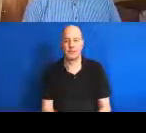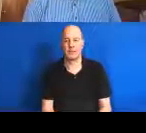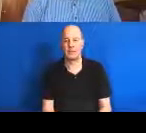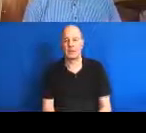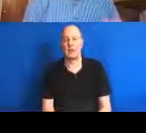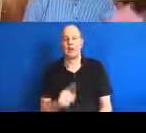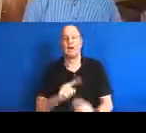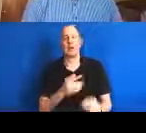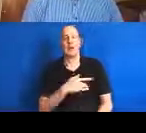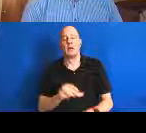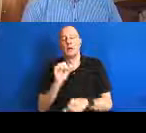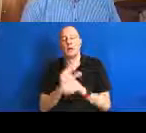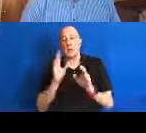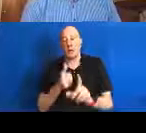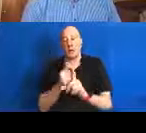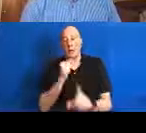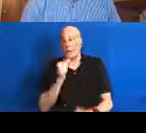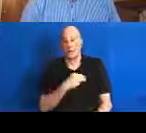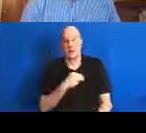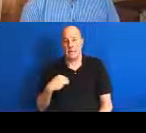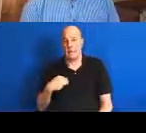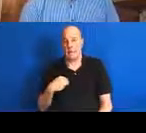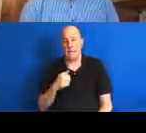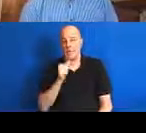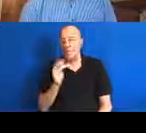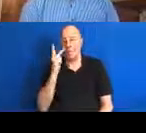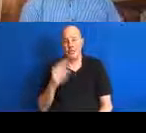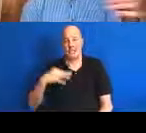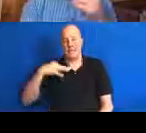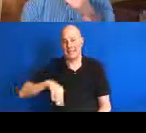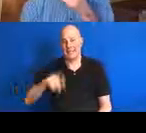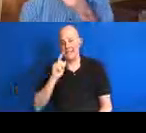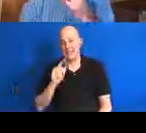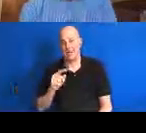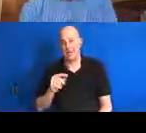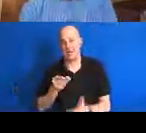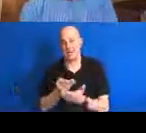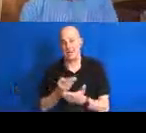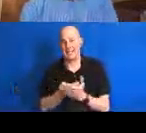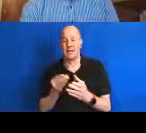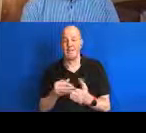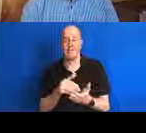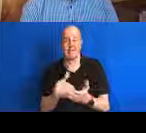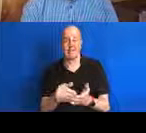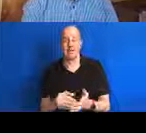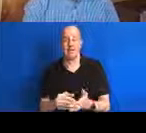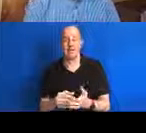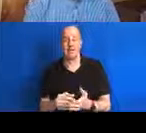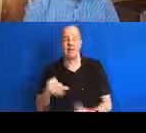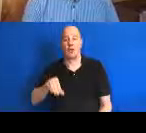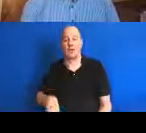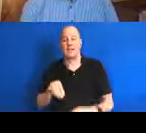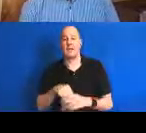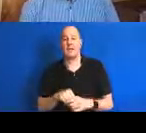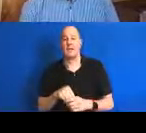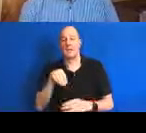employees who are not members will not see the benefit of those profits. The profits are a lot of times put into the internal capital account